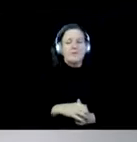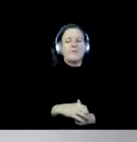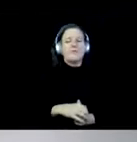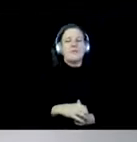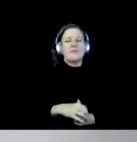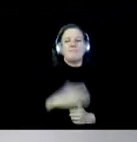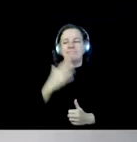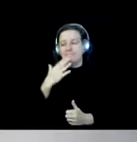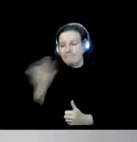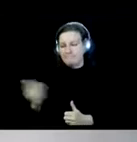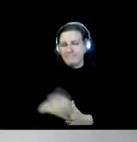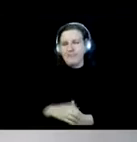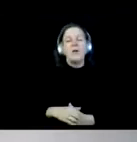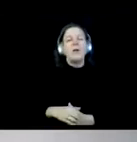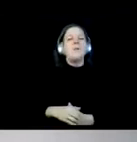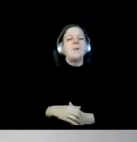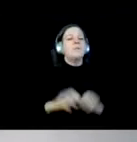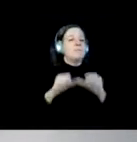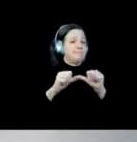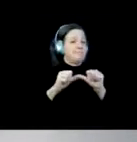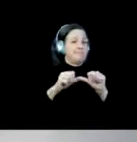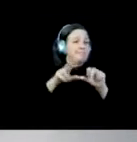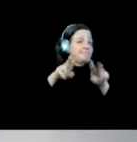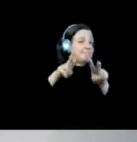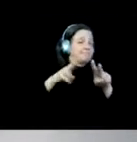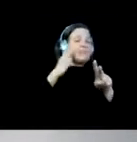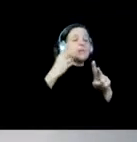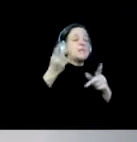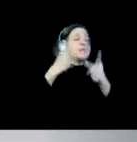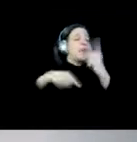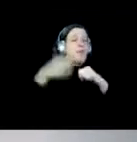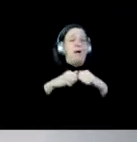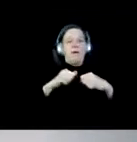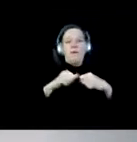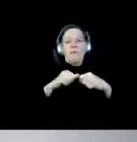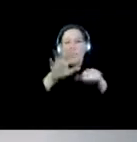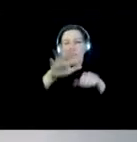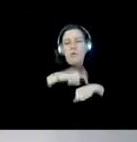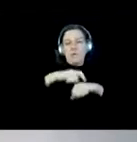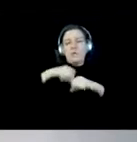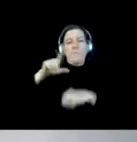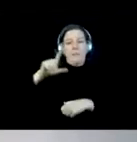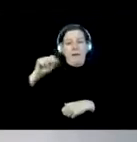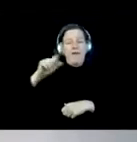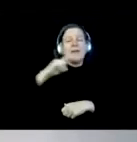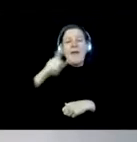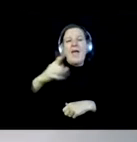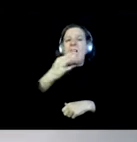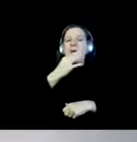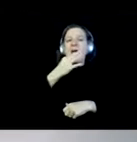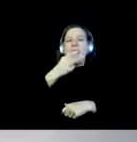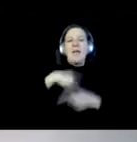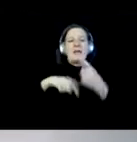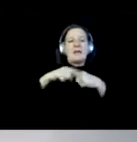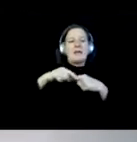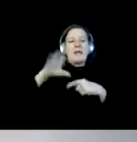Just posted. Stay tuned. Very excited to see what comes of your residency in Los Angeles and your upcoming show at Cooper Cole in Toronto.